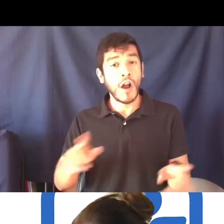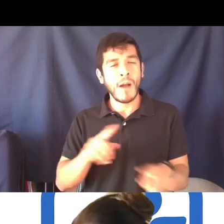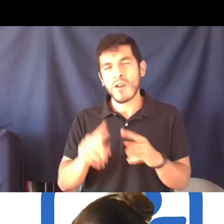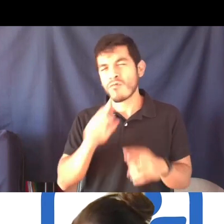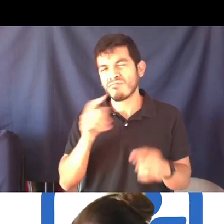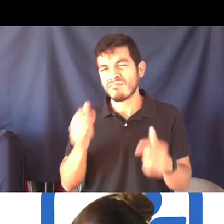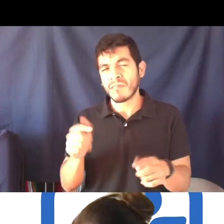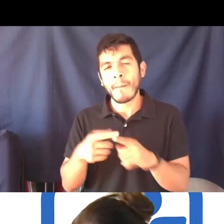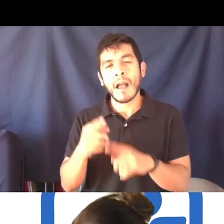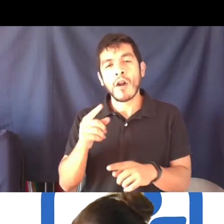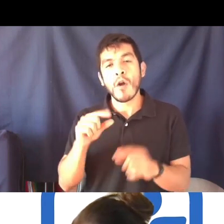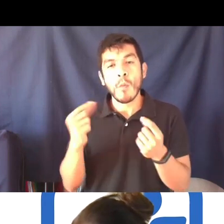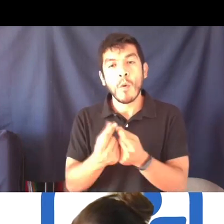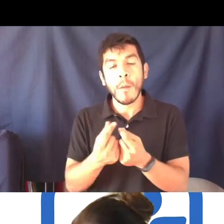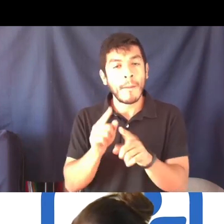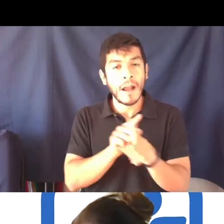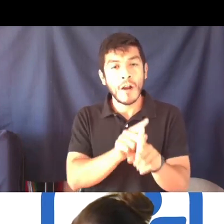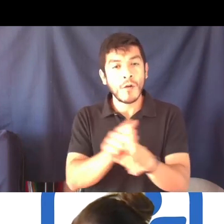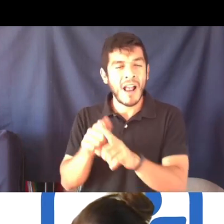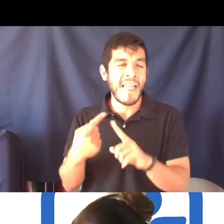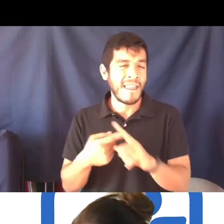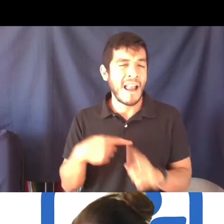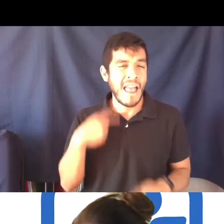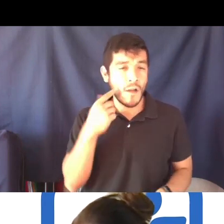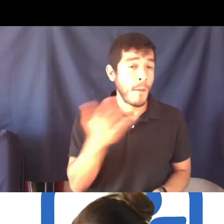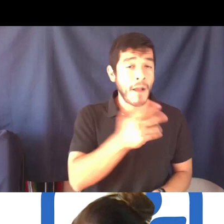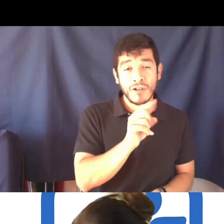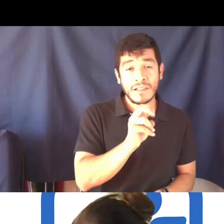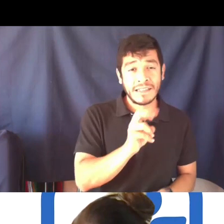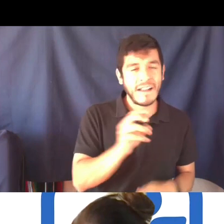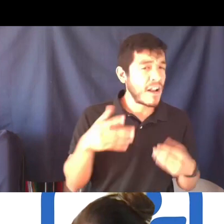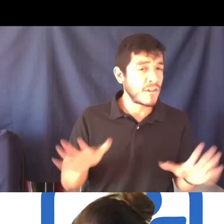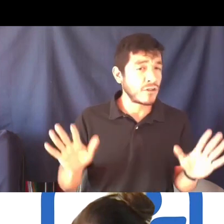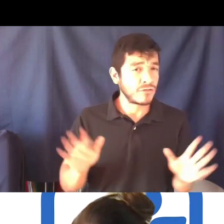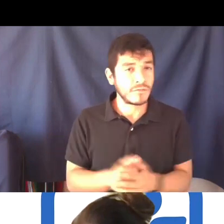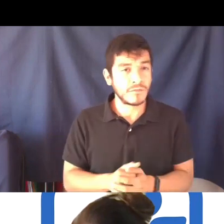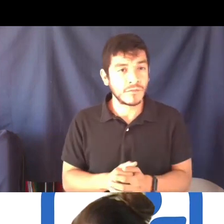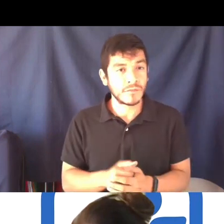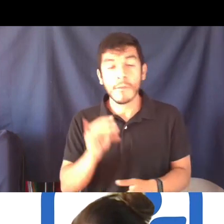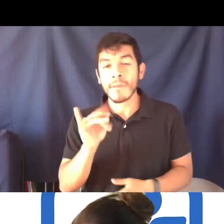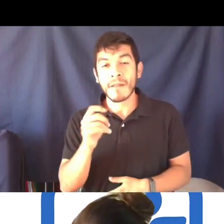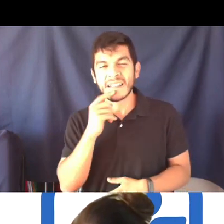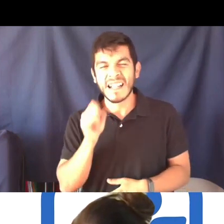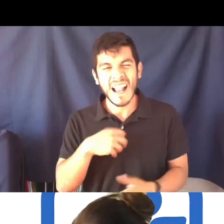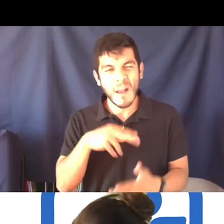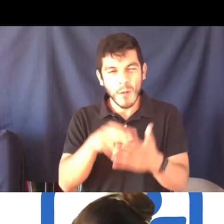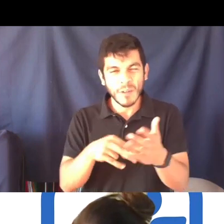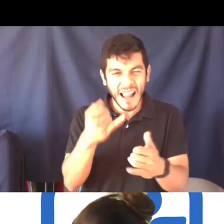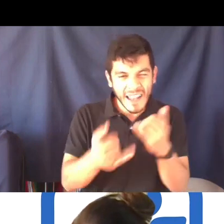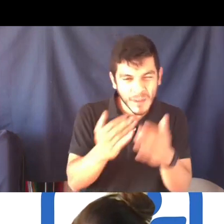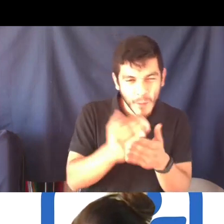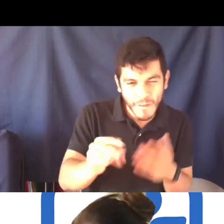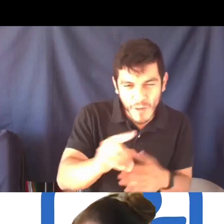go back to Steve and wrap up. Yeah, I think, and I'm just going to read the last bit of your question here, Jenny,